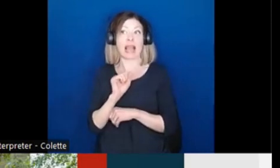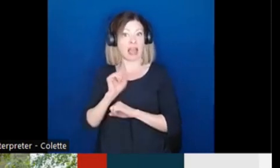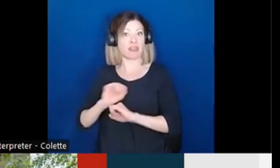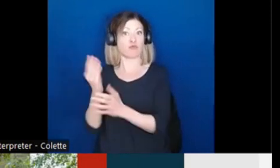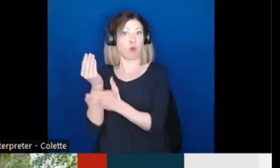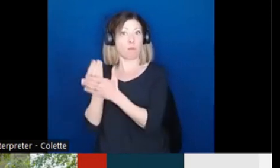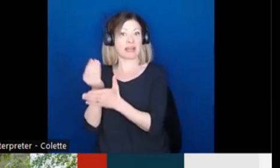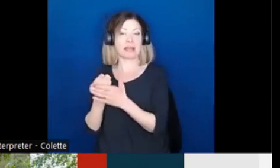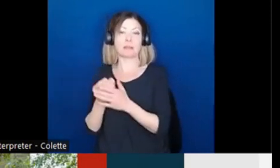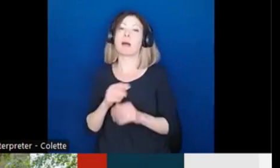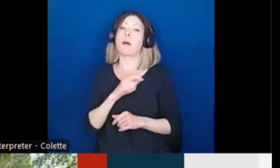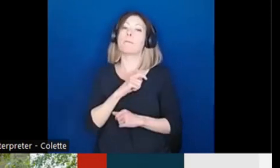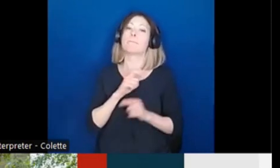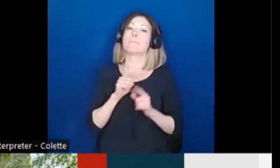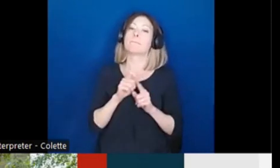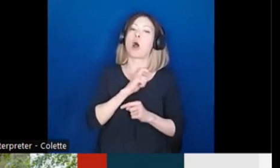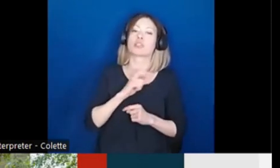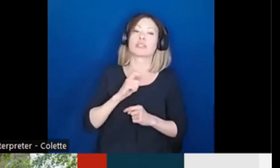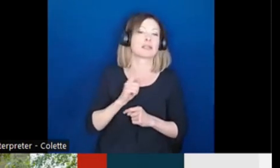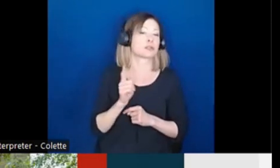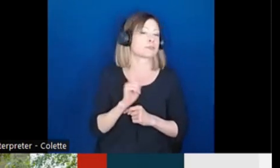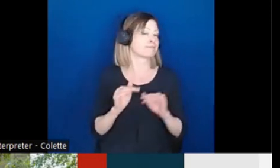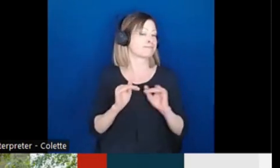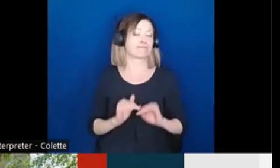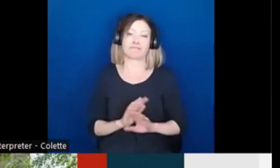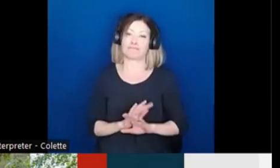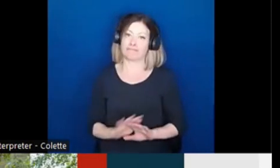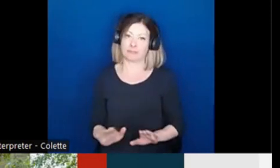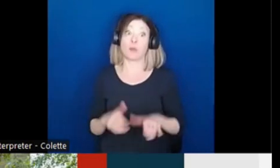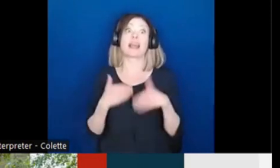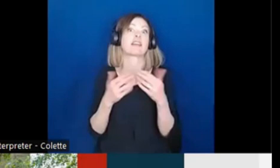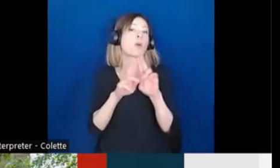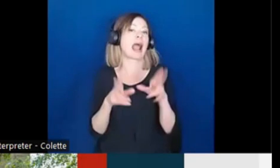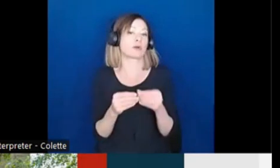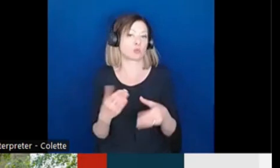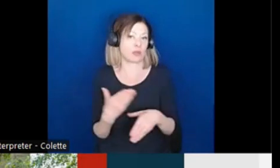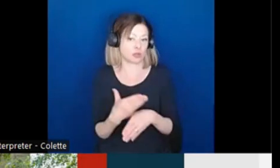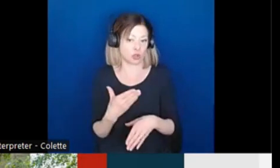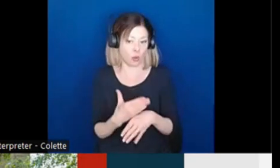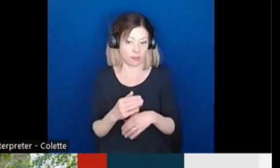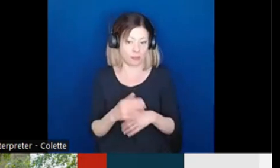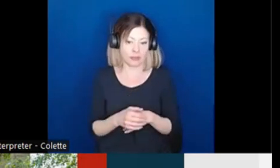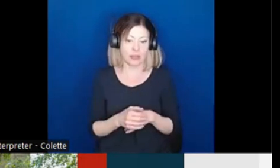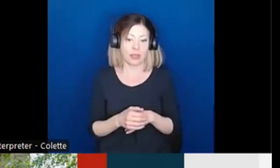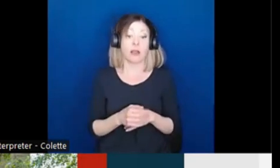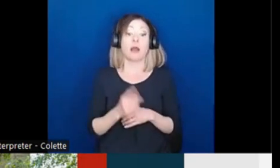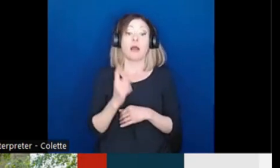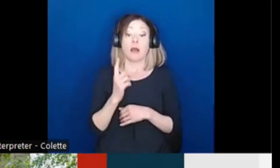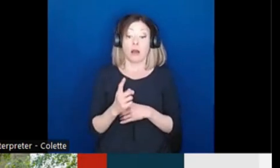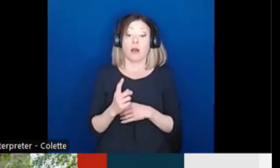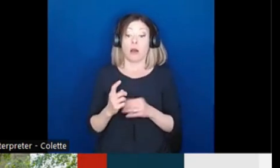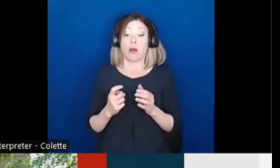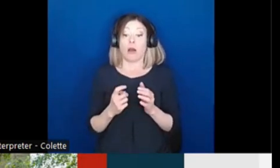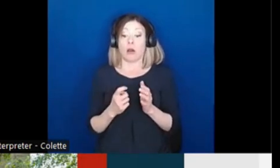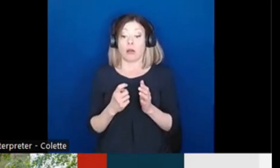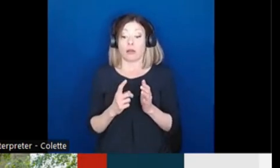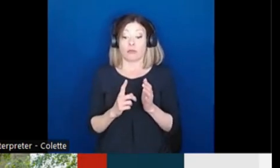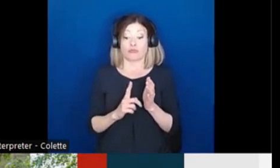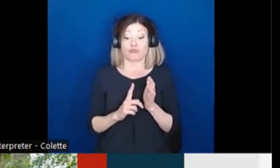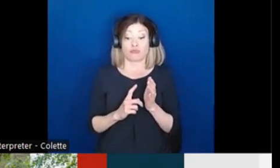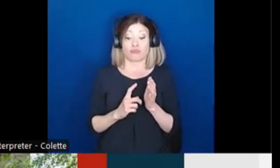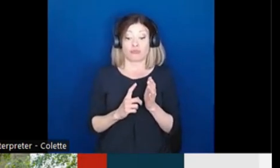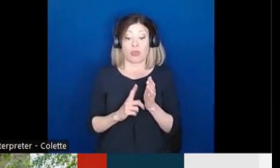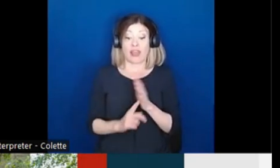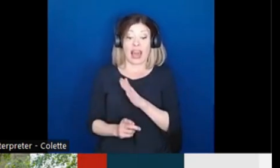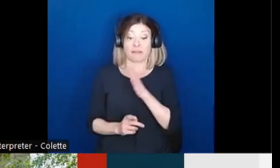job. There's an extension on the right-hand side called the gable end extension. That wasn't there in the Brontes' time.